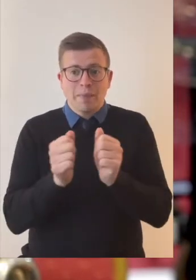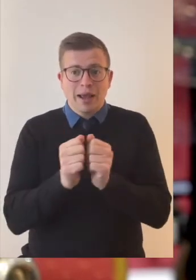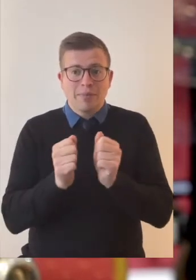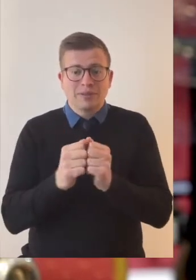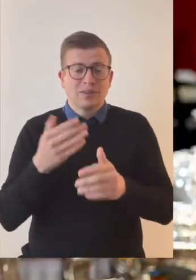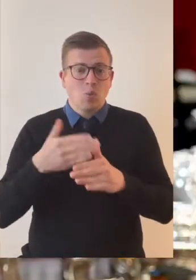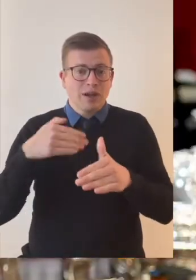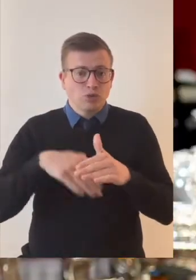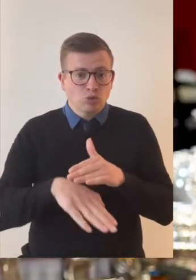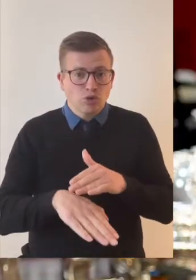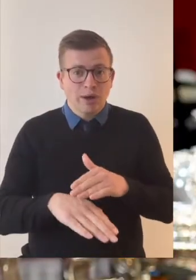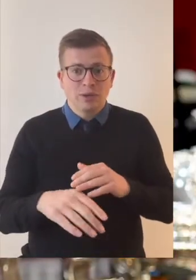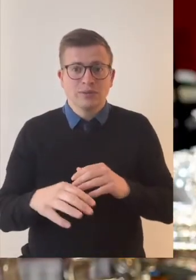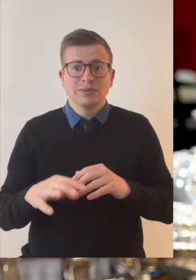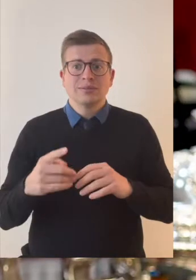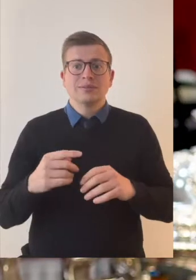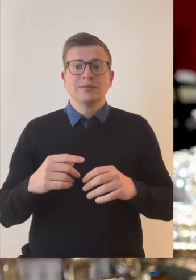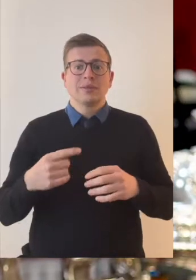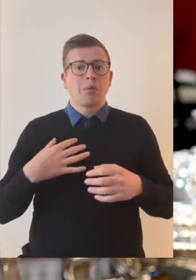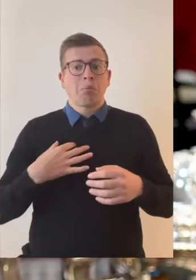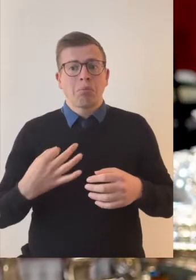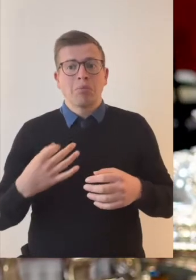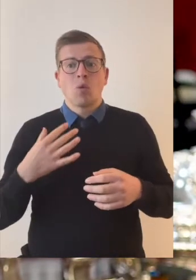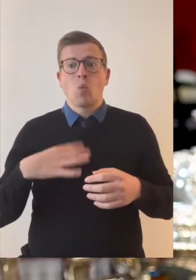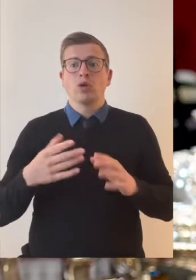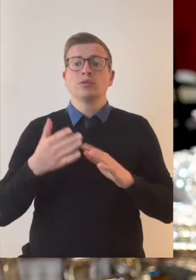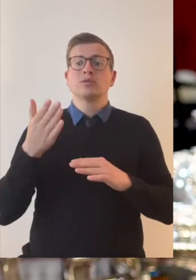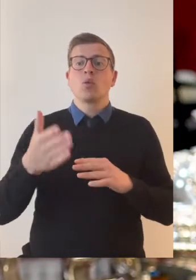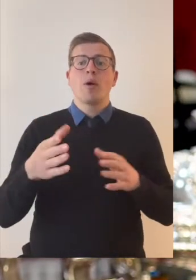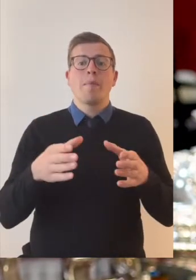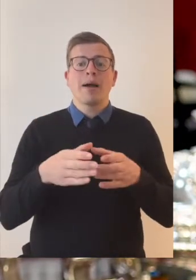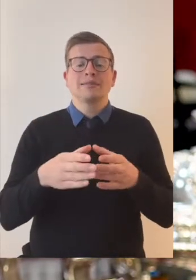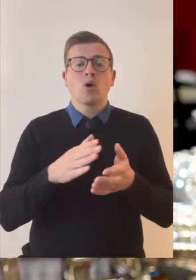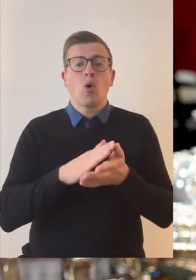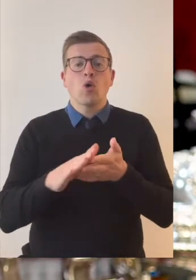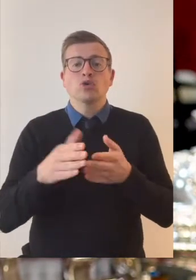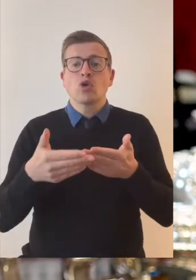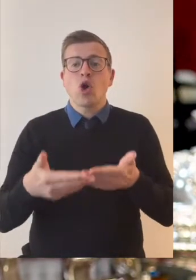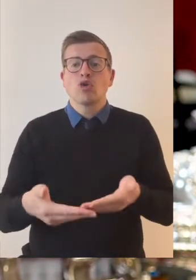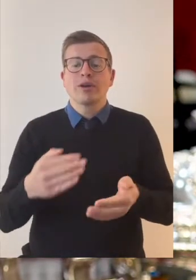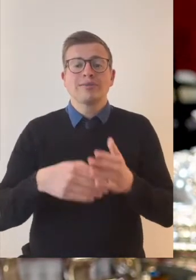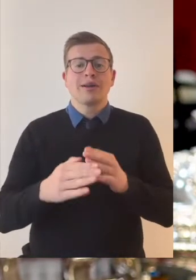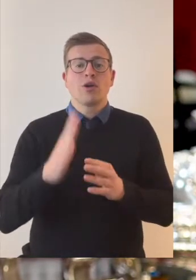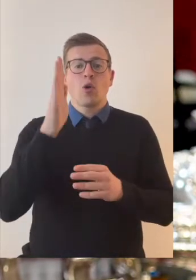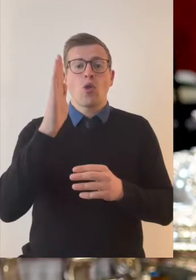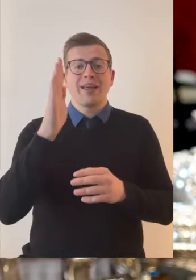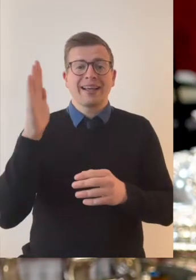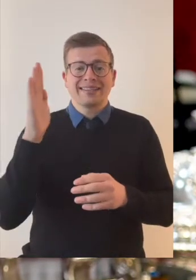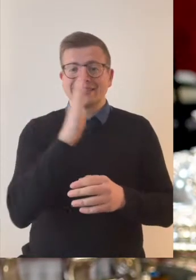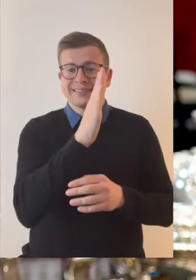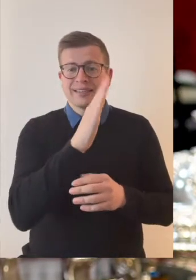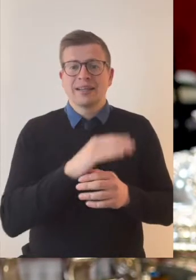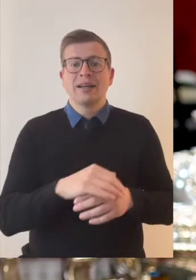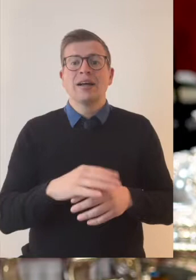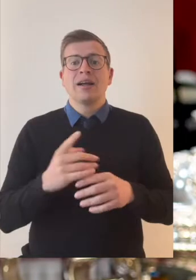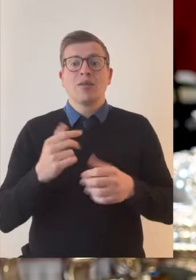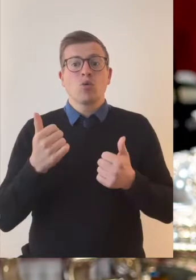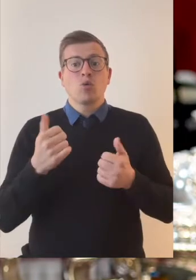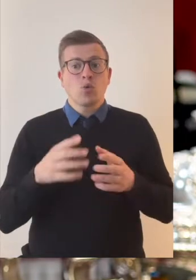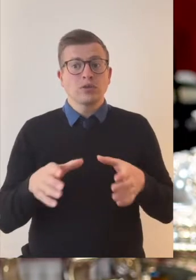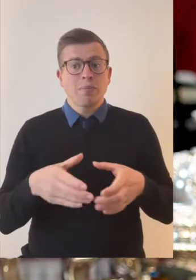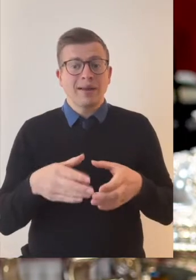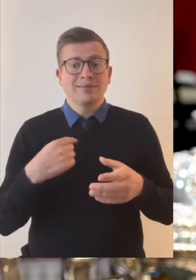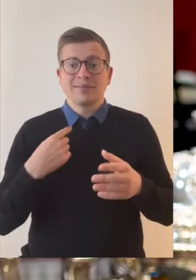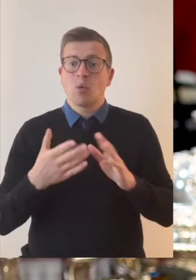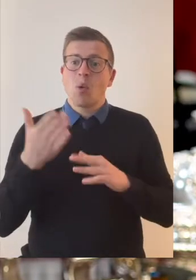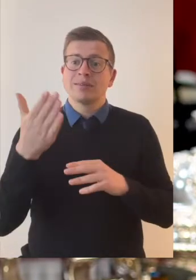worked underground. And I fancied going to a band called Horden Colliery in the northeast, and they were a very good